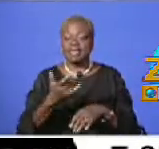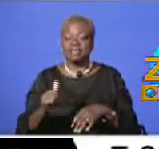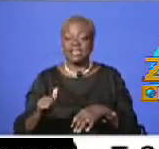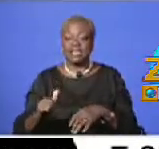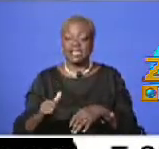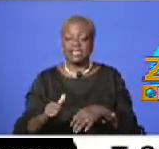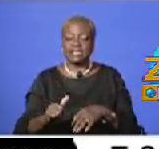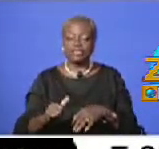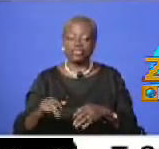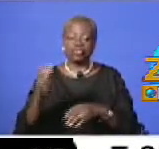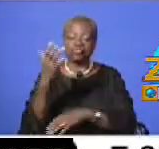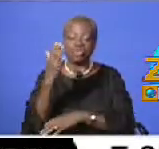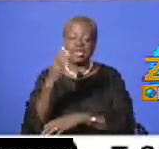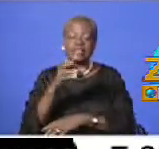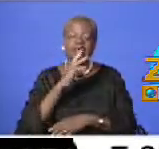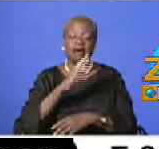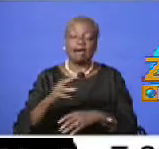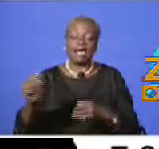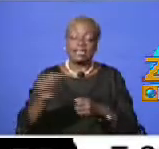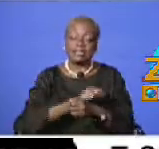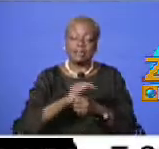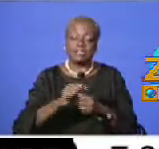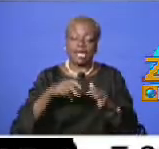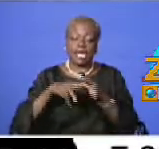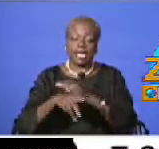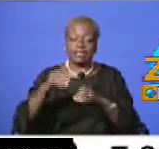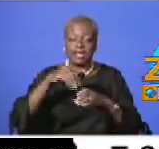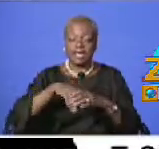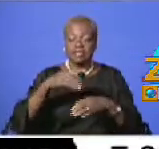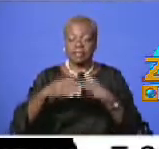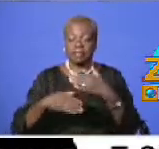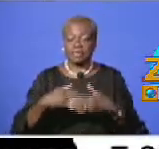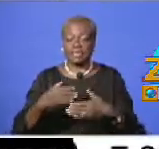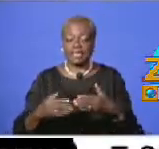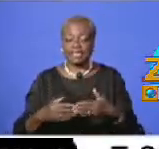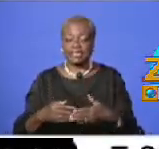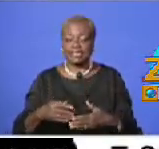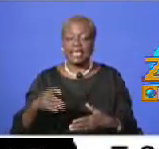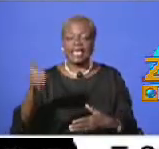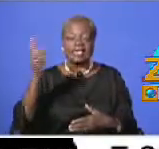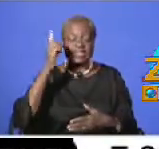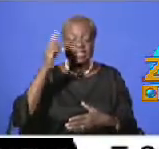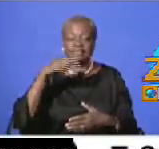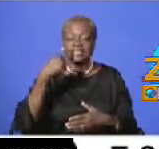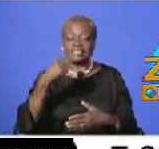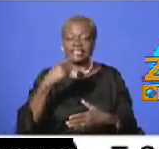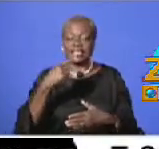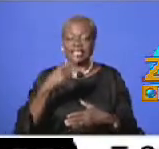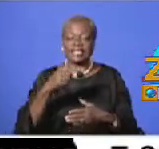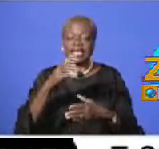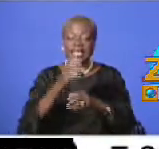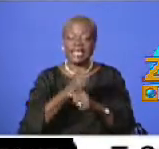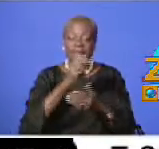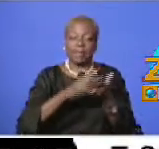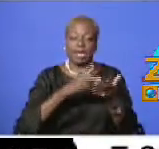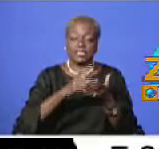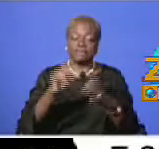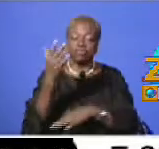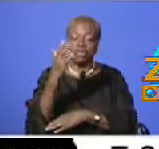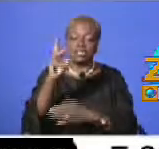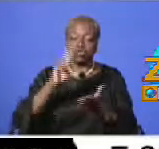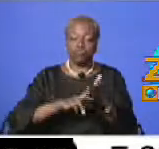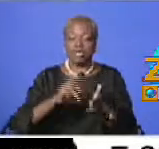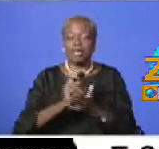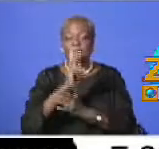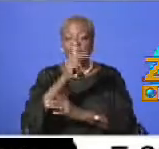or killed in the process. Davis says that identifying and salvaging parts of the trees and replanting